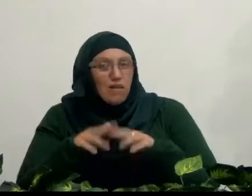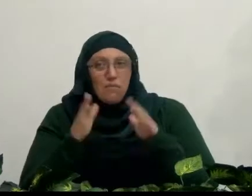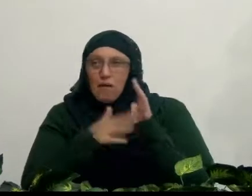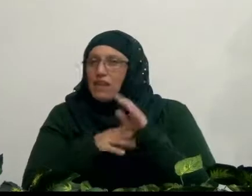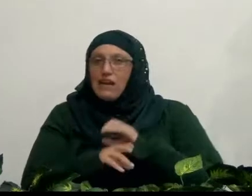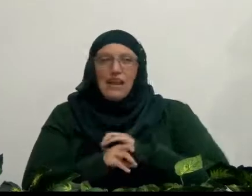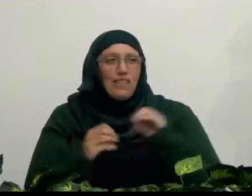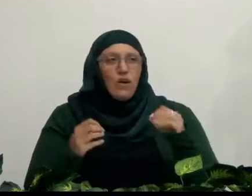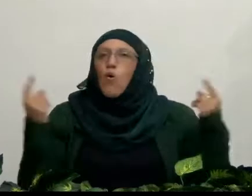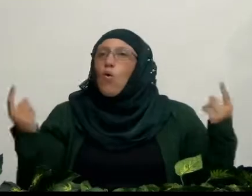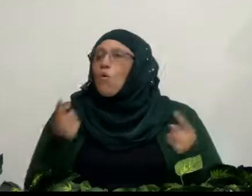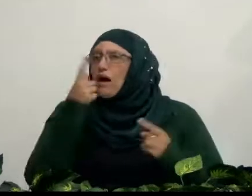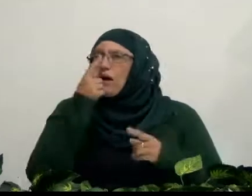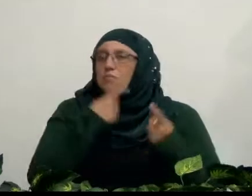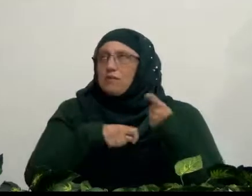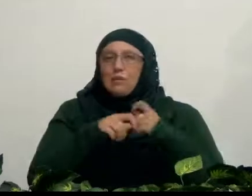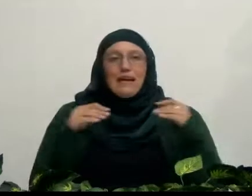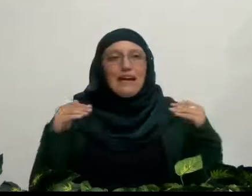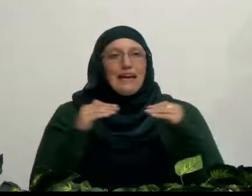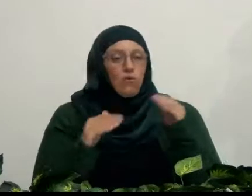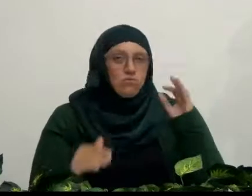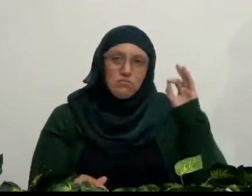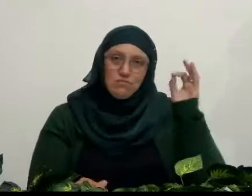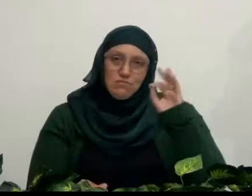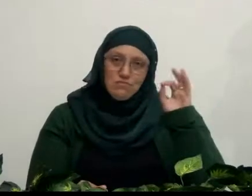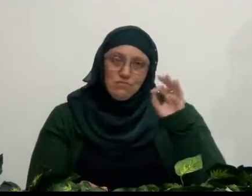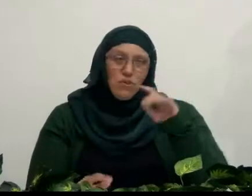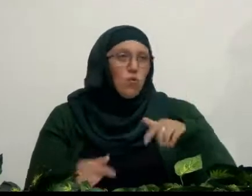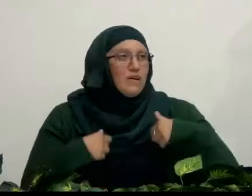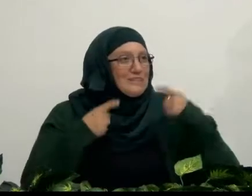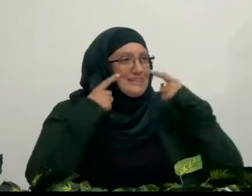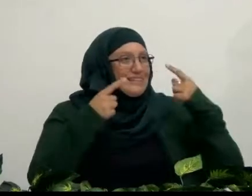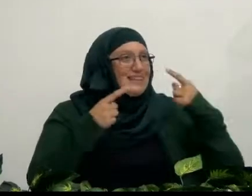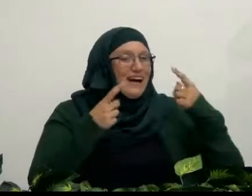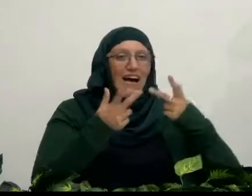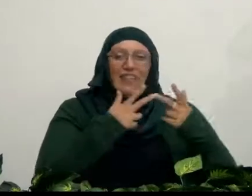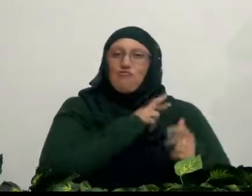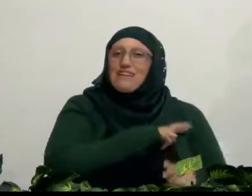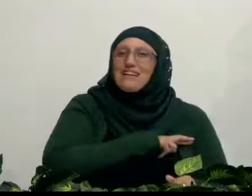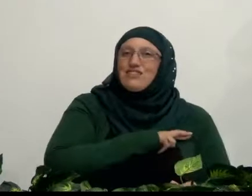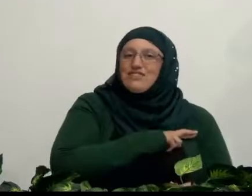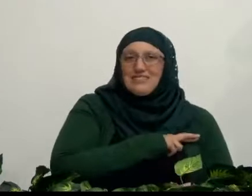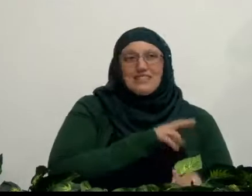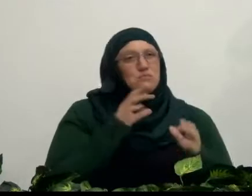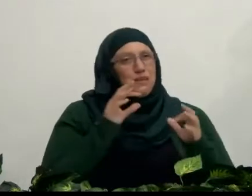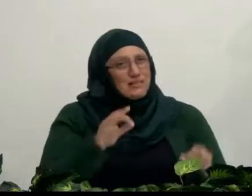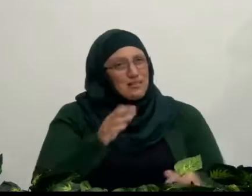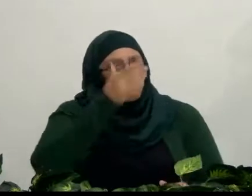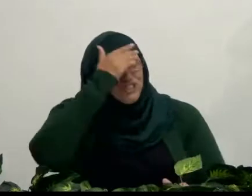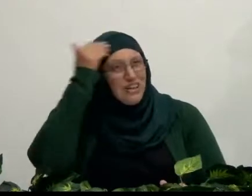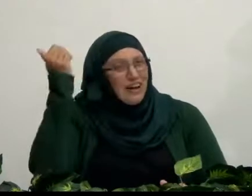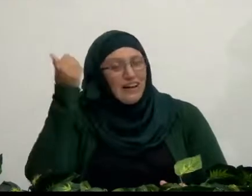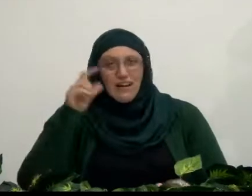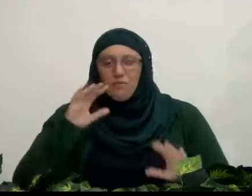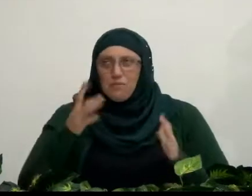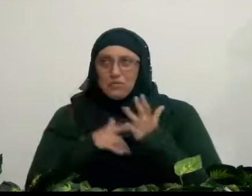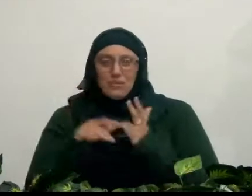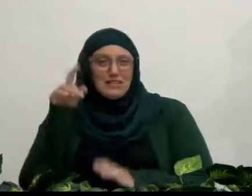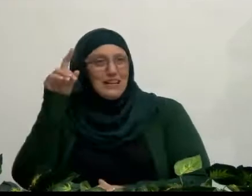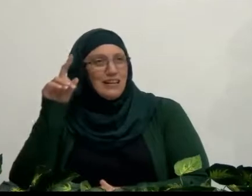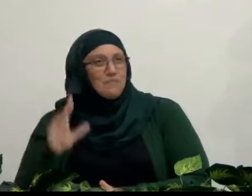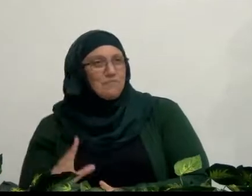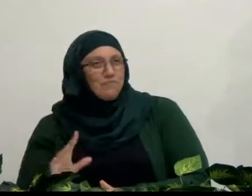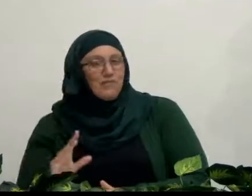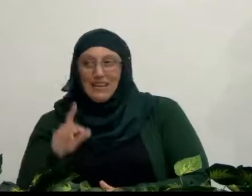very important when we look at the distinction between other religions and Islam, especially Christianity and Islam, where there is absolutely